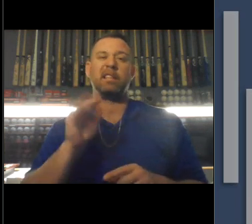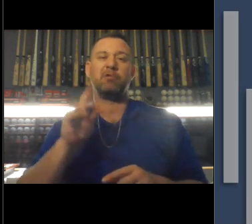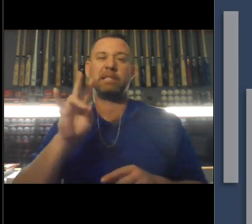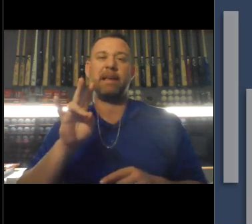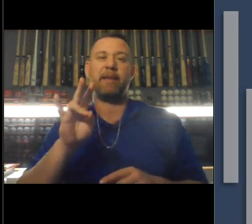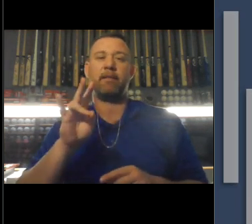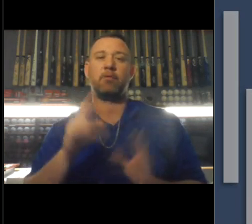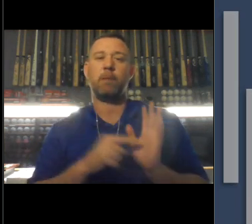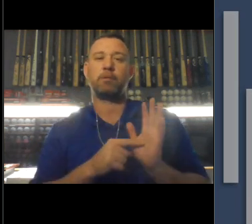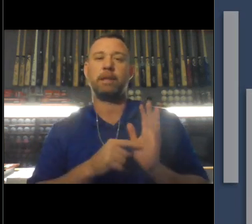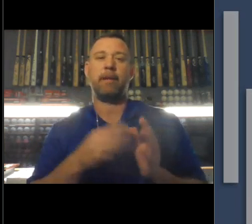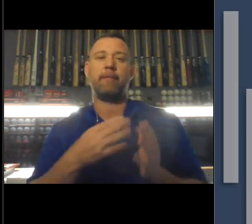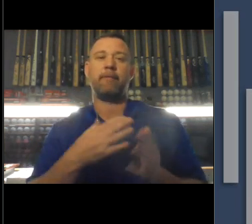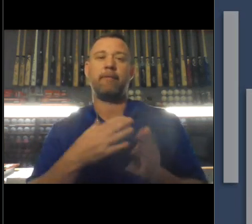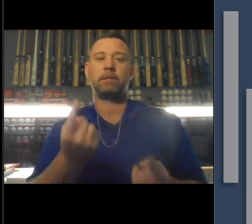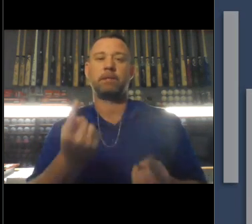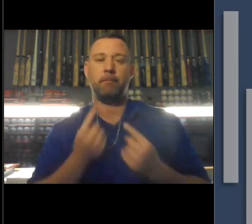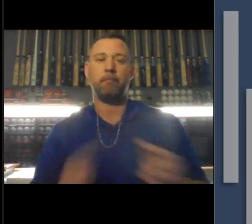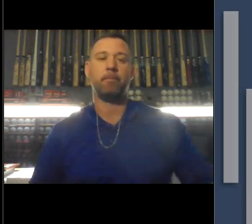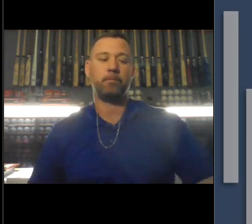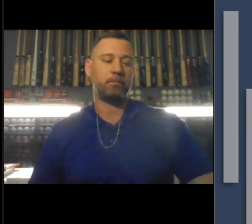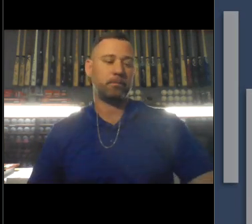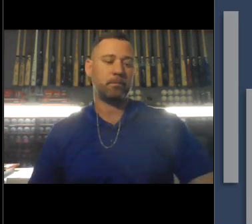representative can please come to the podium.